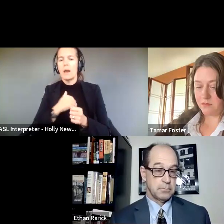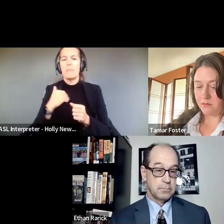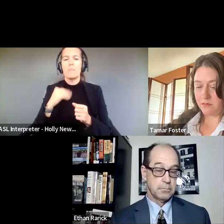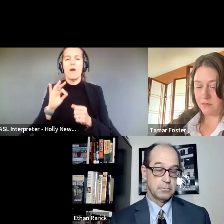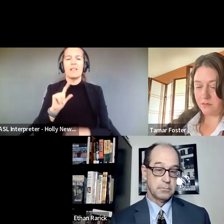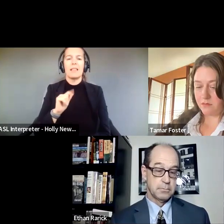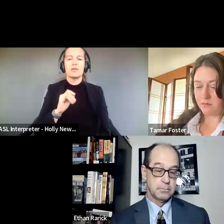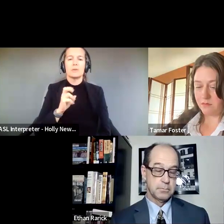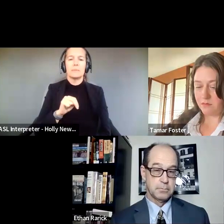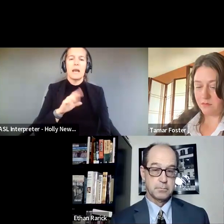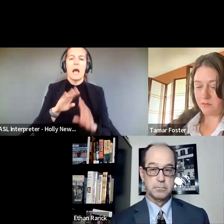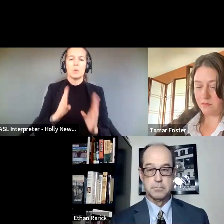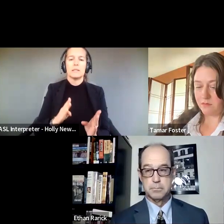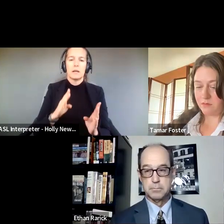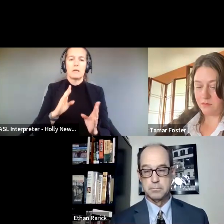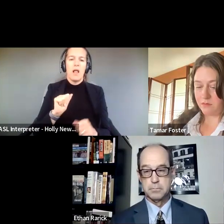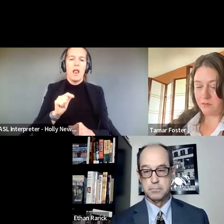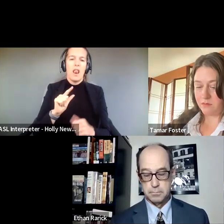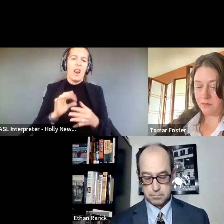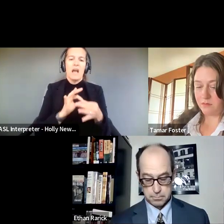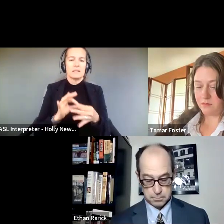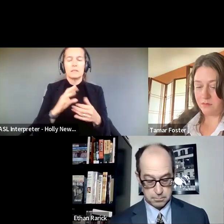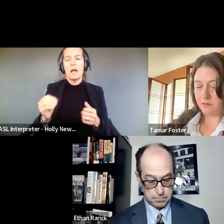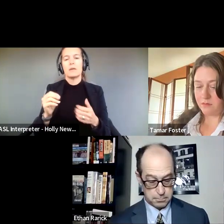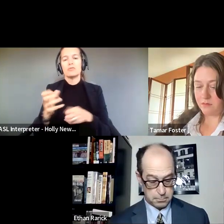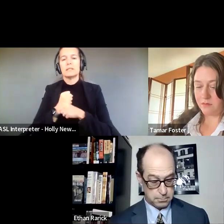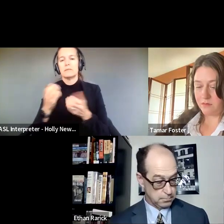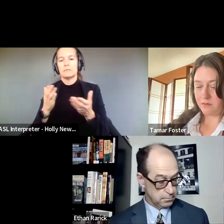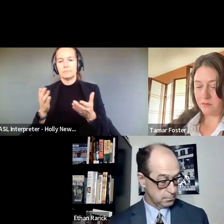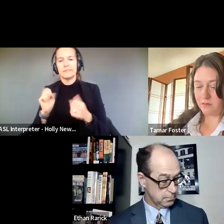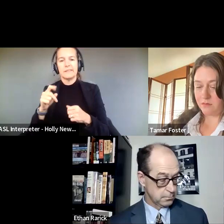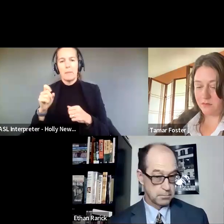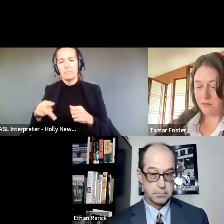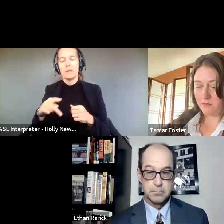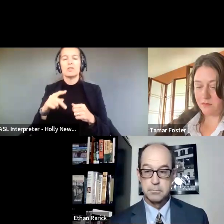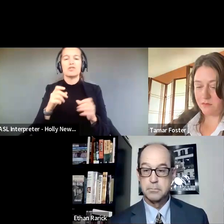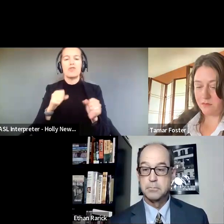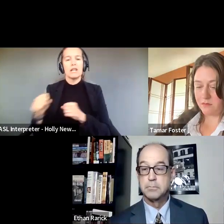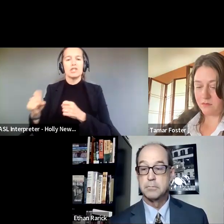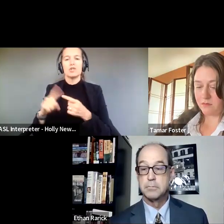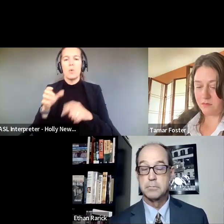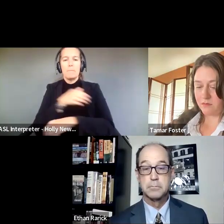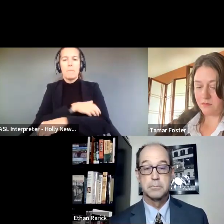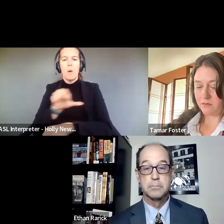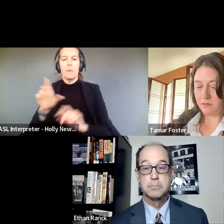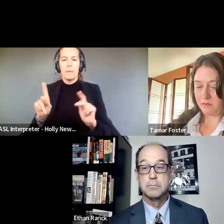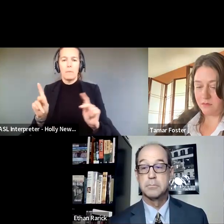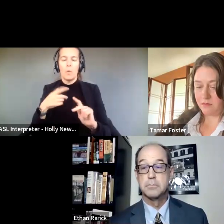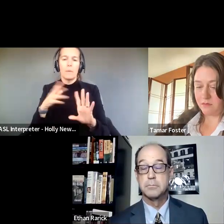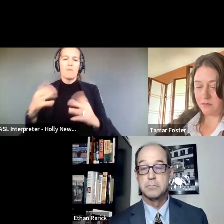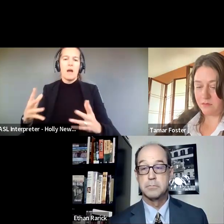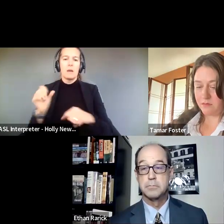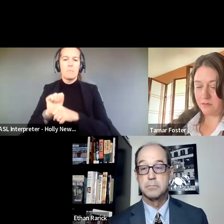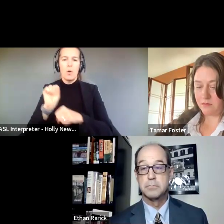Lanterman Housing Alliance, and also receive services with STEP Strategies to Empower People, where we provide